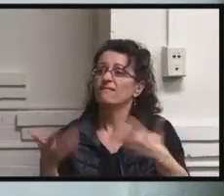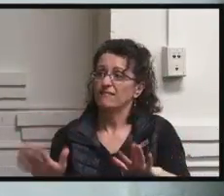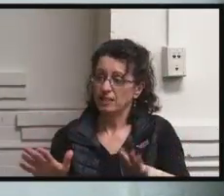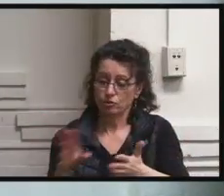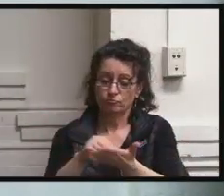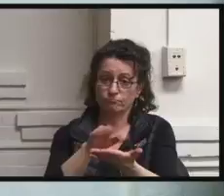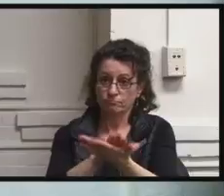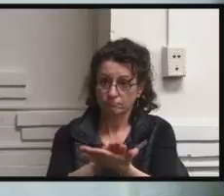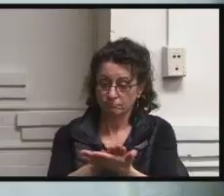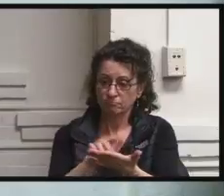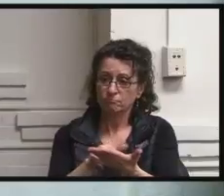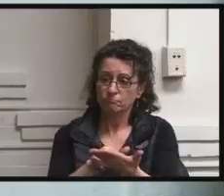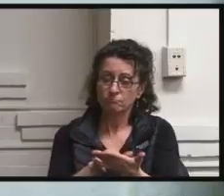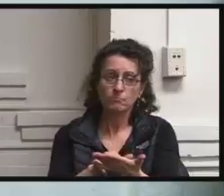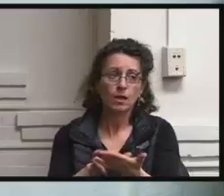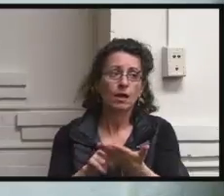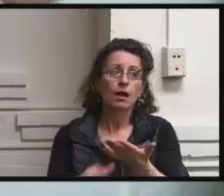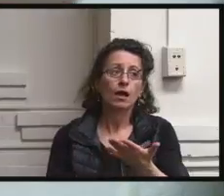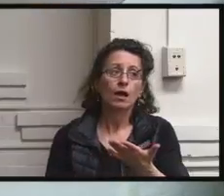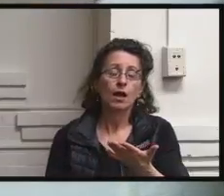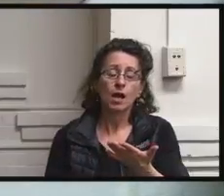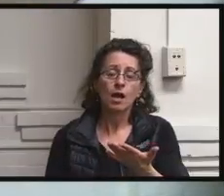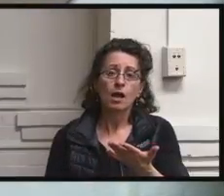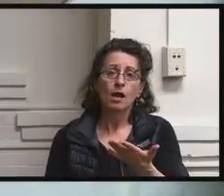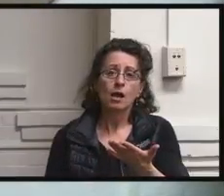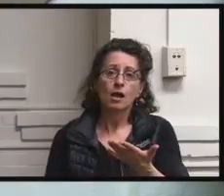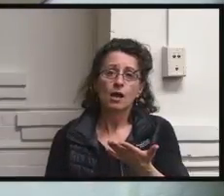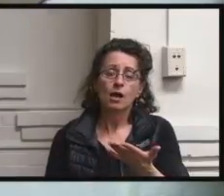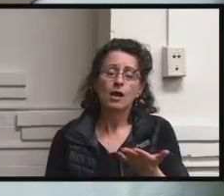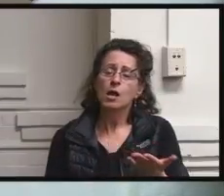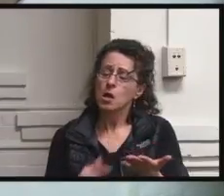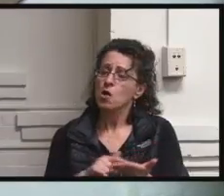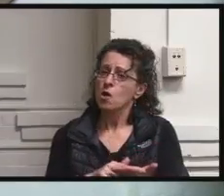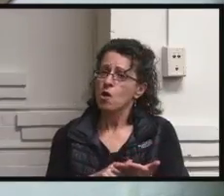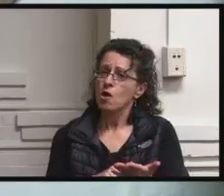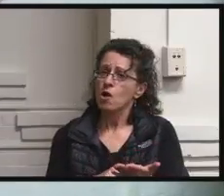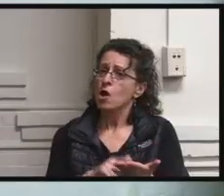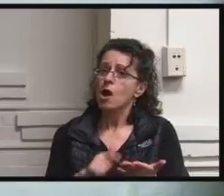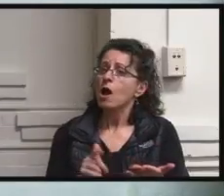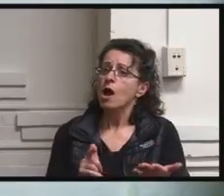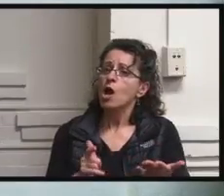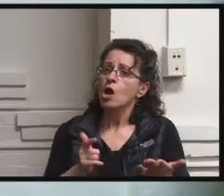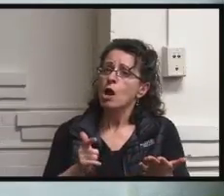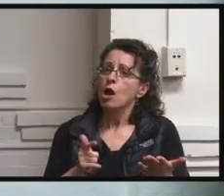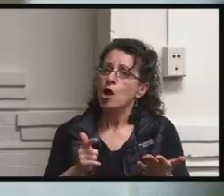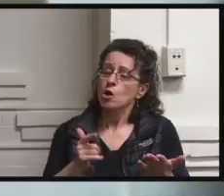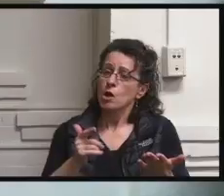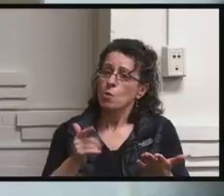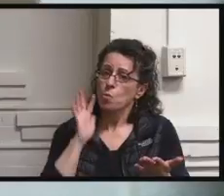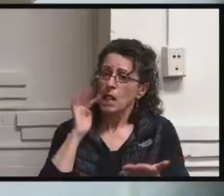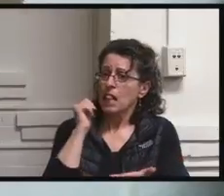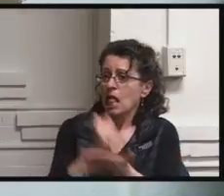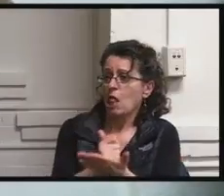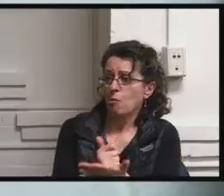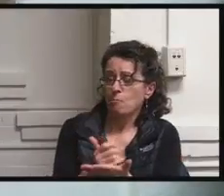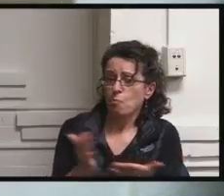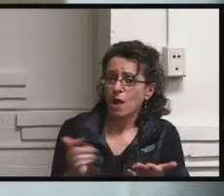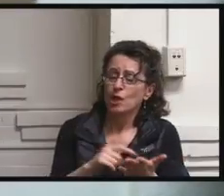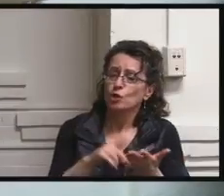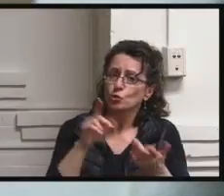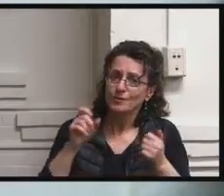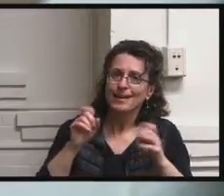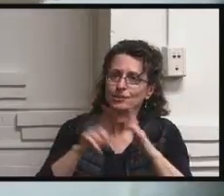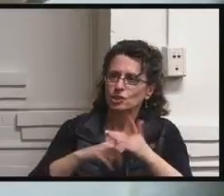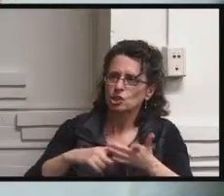stage not so much for finding out what the people of the town think, but for convincing the people of the town that